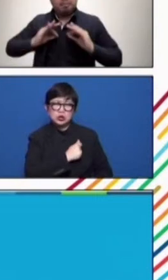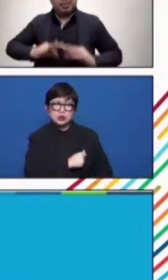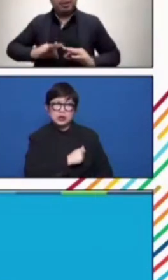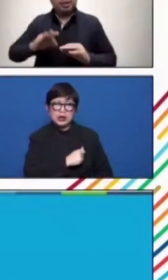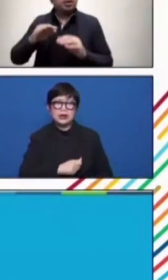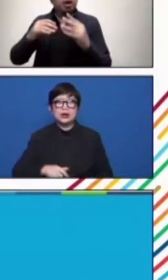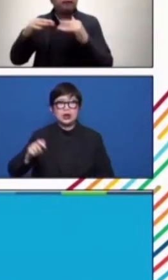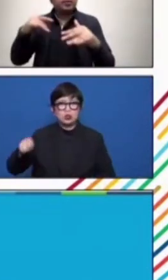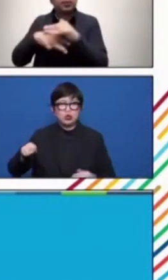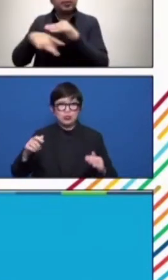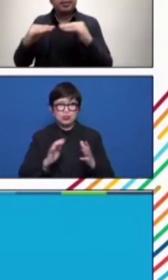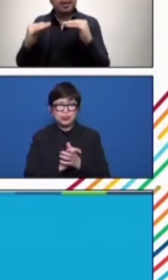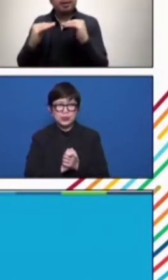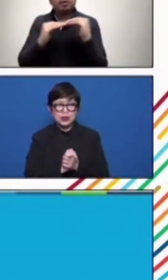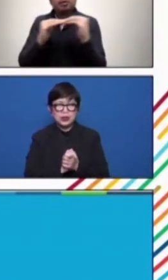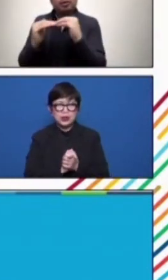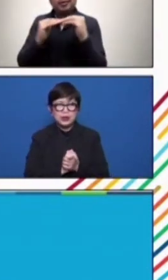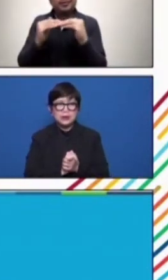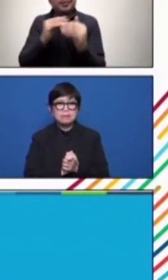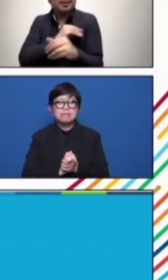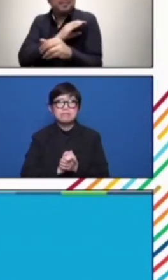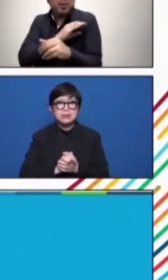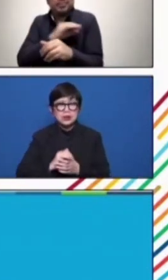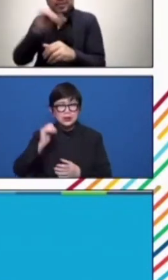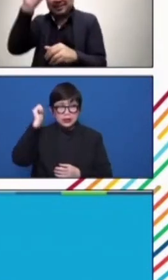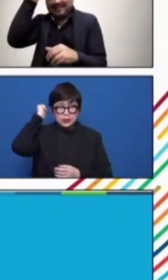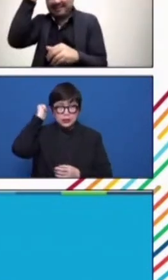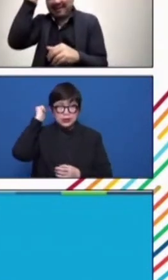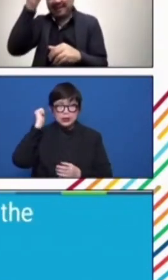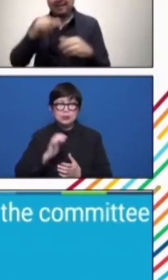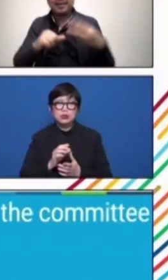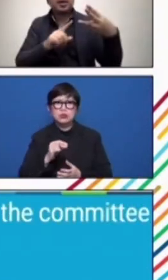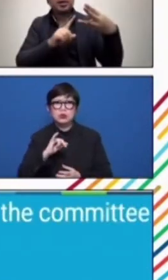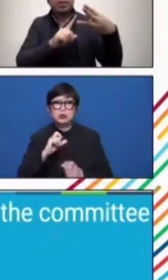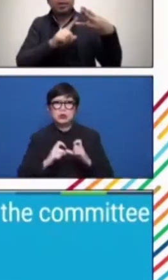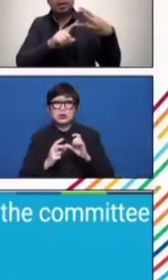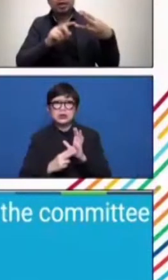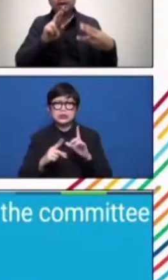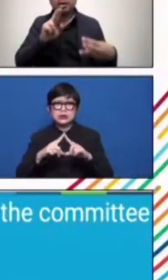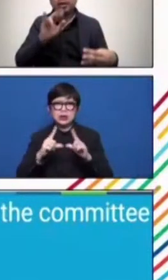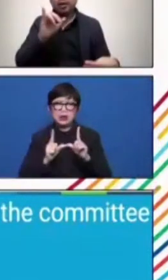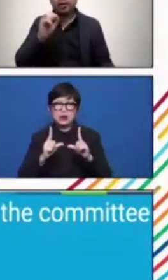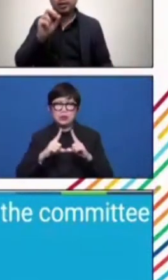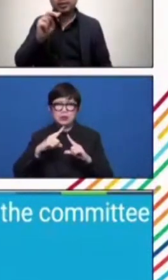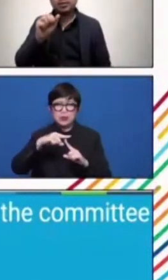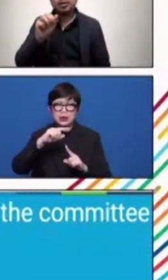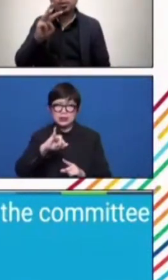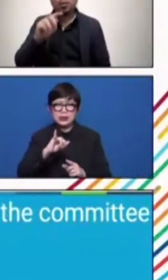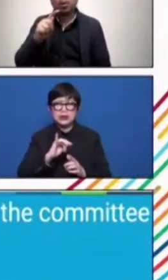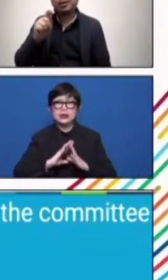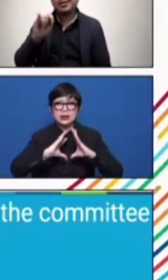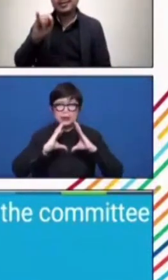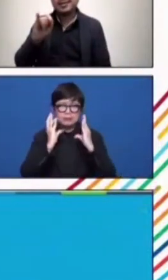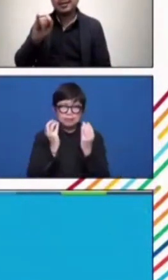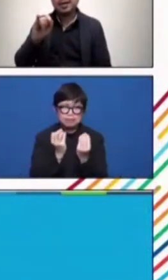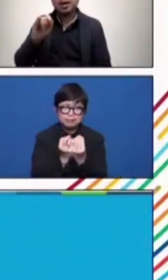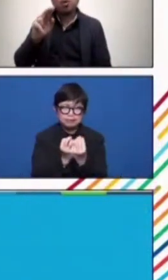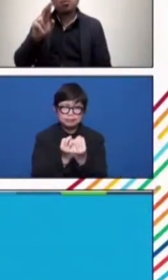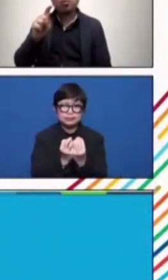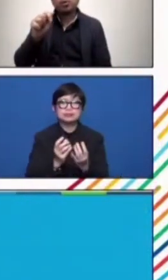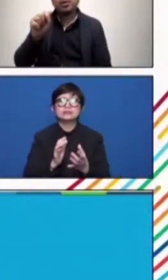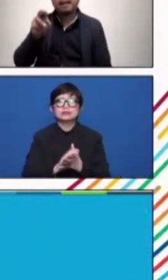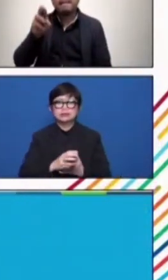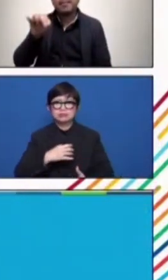from Indonesia is a member of the committee on the rights of persons with disabilities and finally Miss Francis